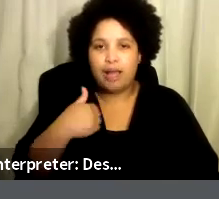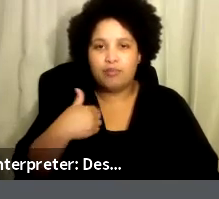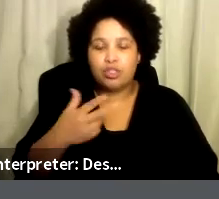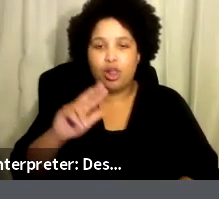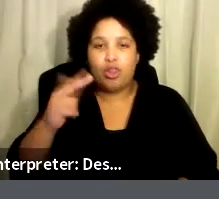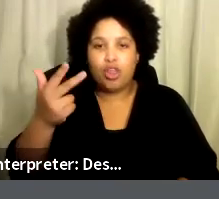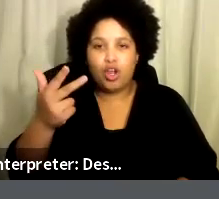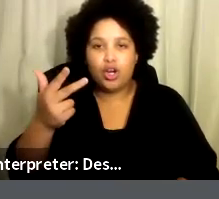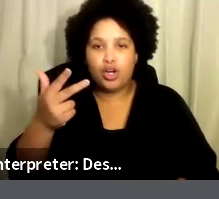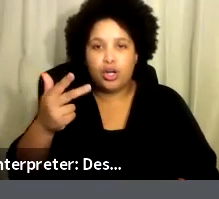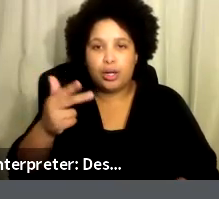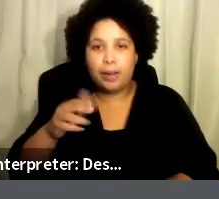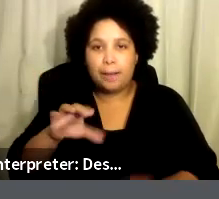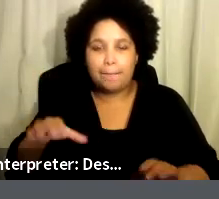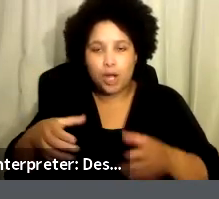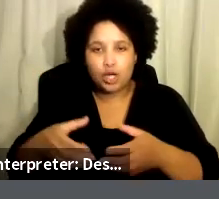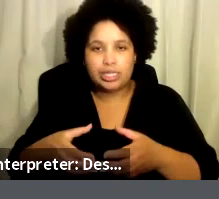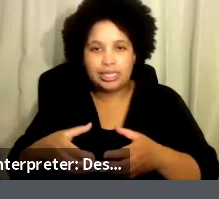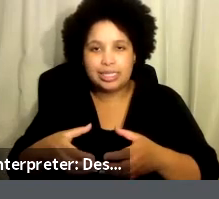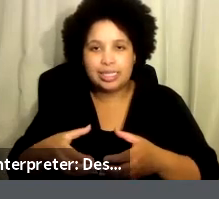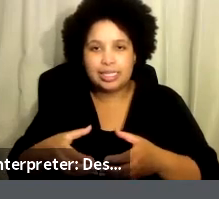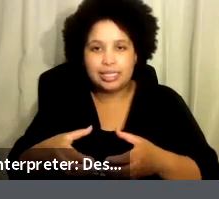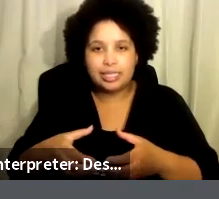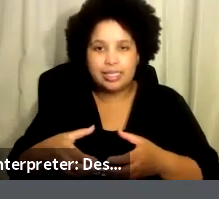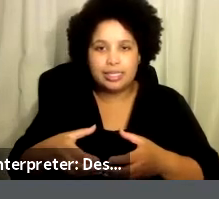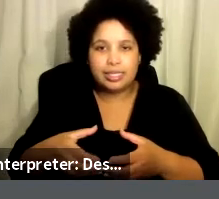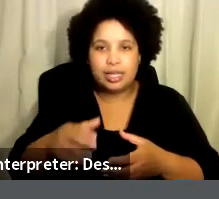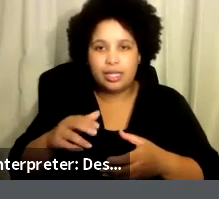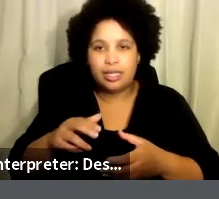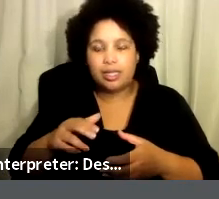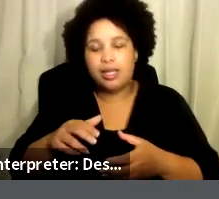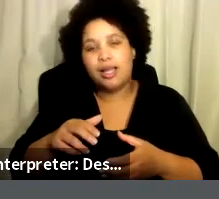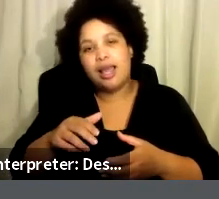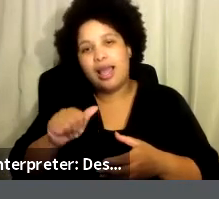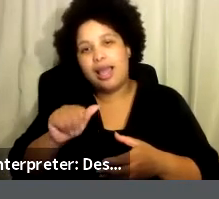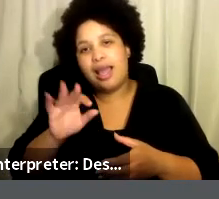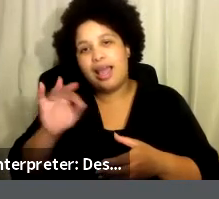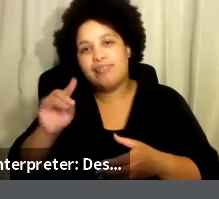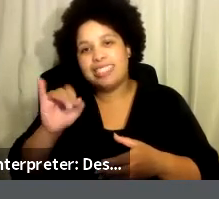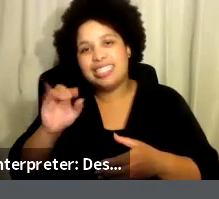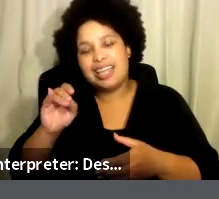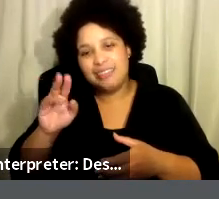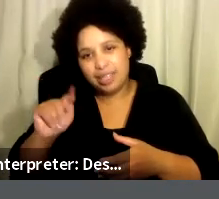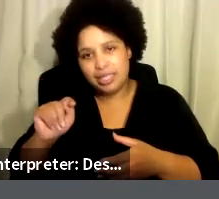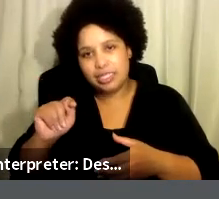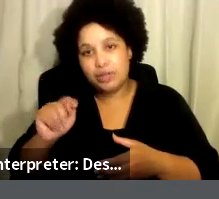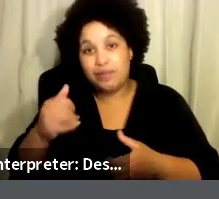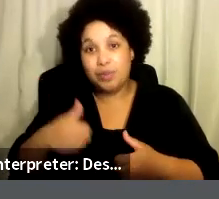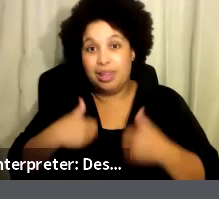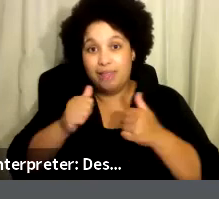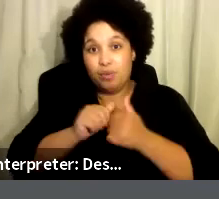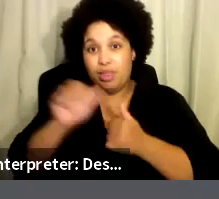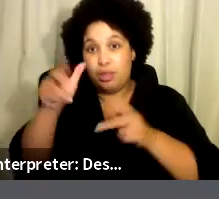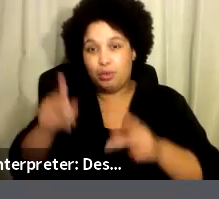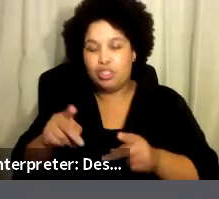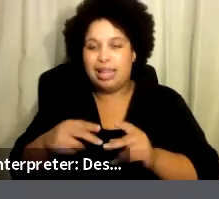affidavit where if you are living with someone else, they are signing off on that, and it is a part of the enrollment packet.